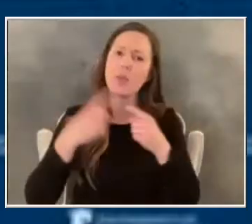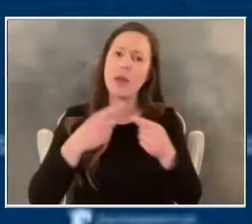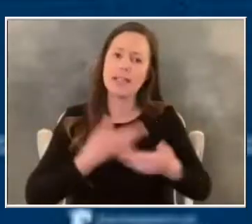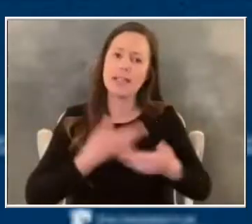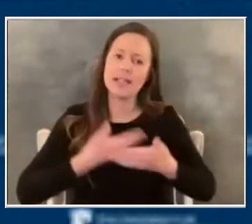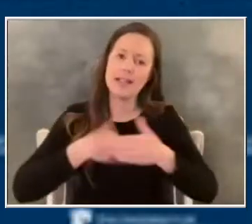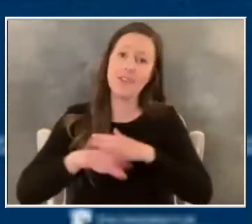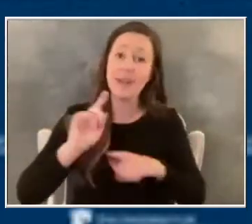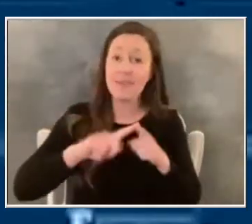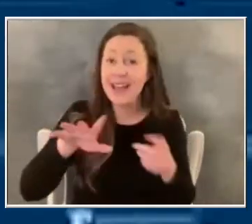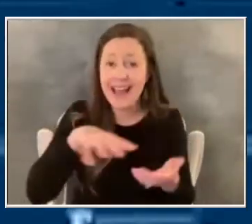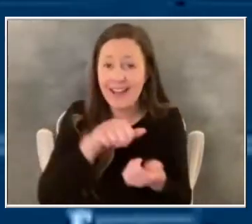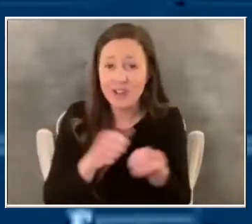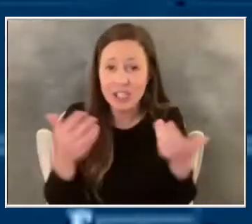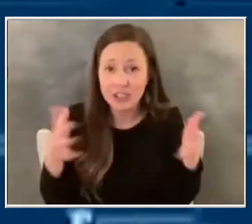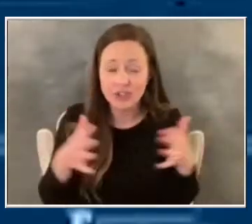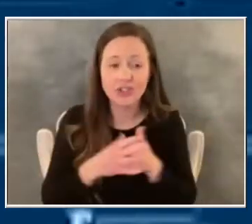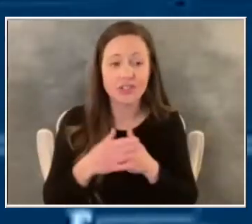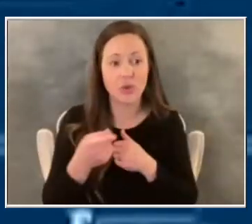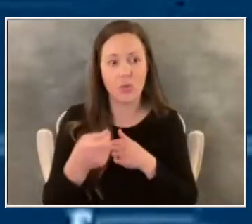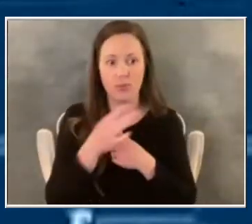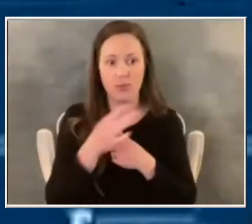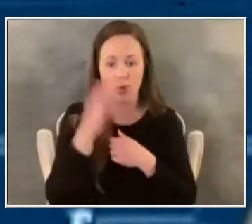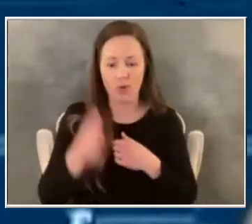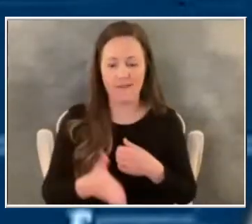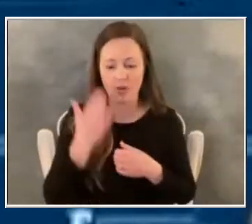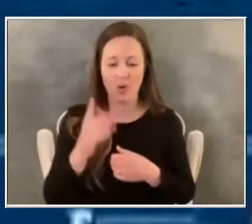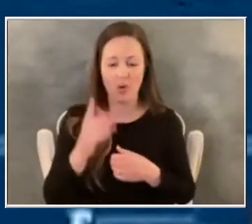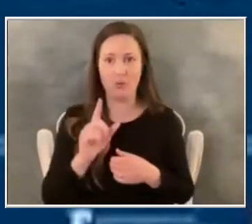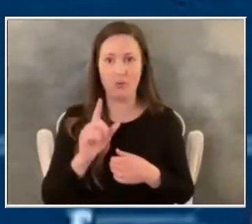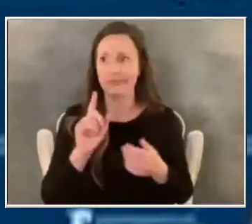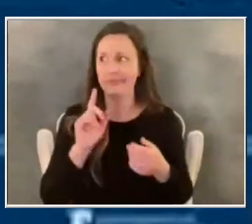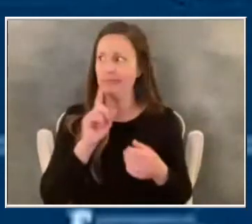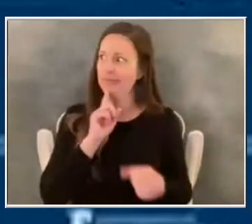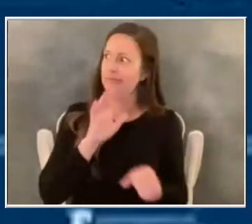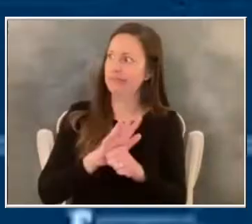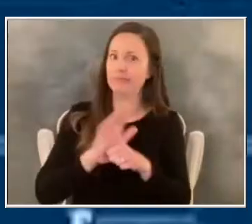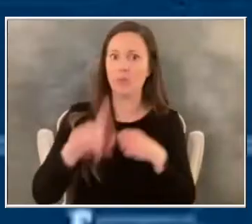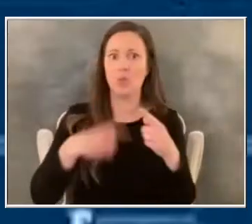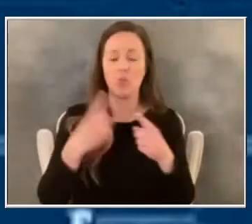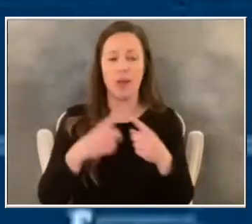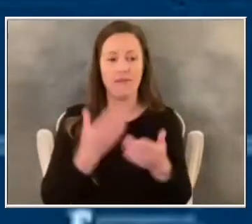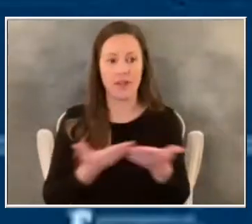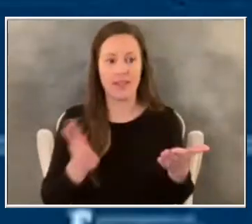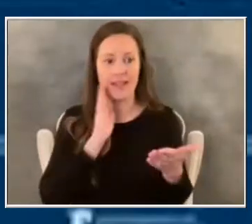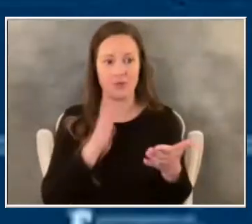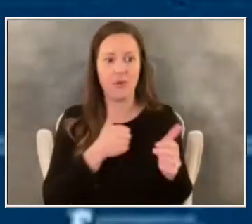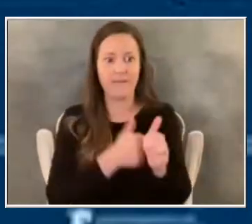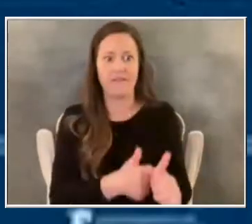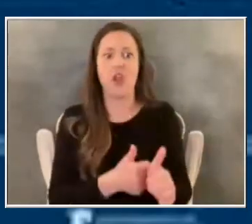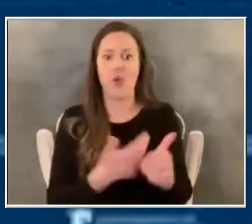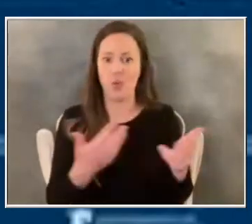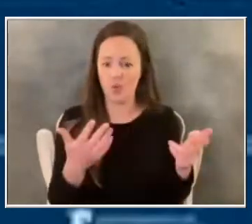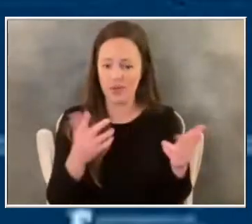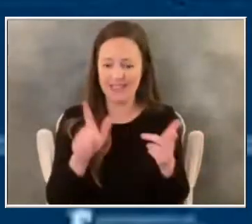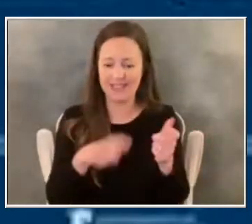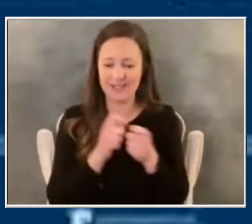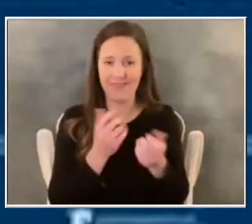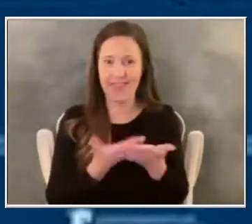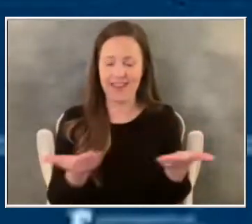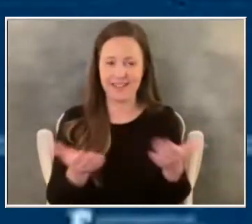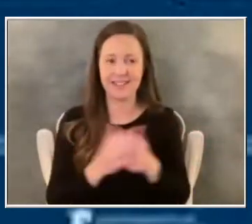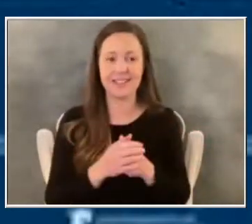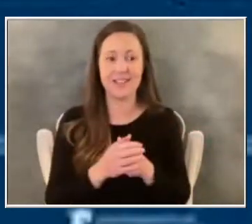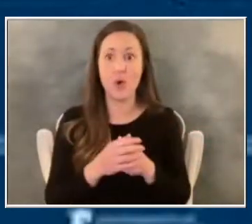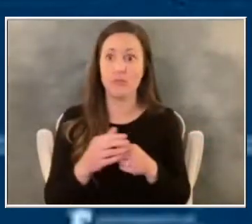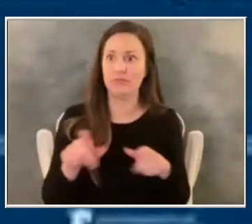averages. And so you can never guarantee that, things are going to follow along those lines. And so as those distances